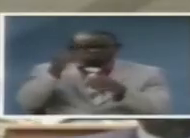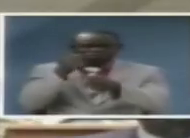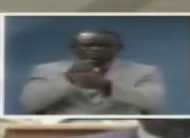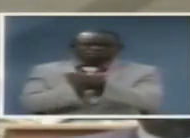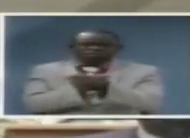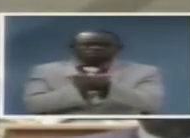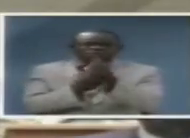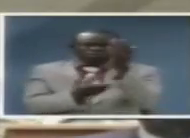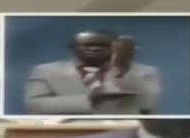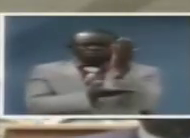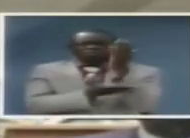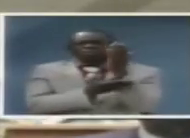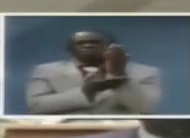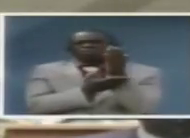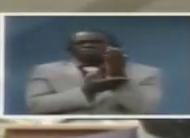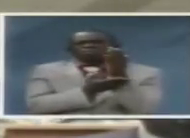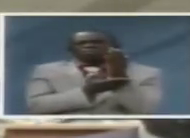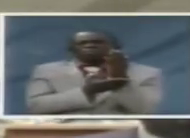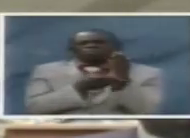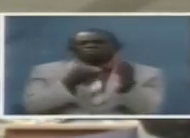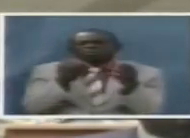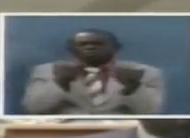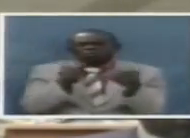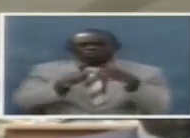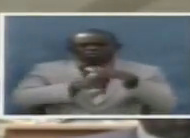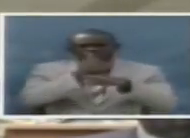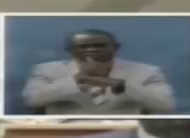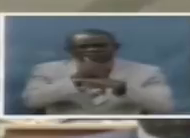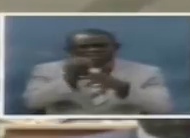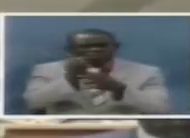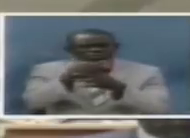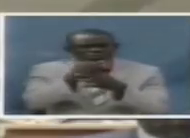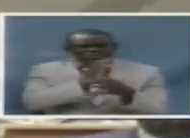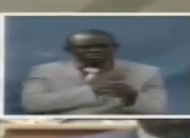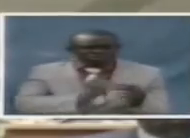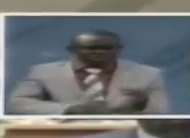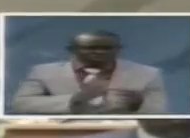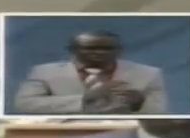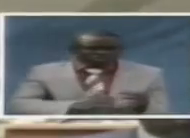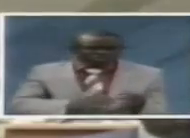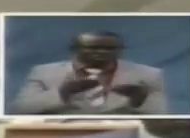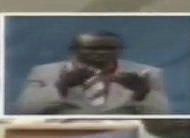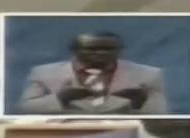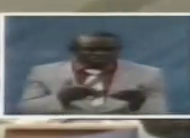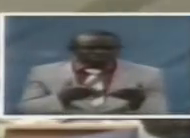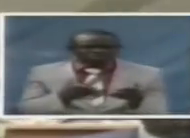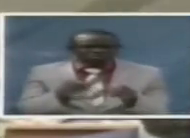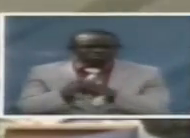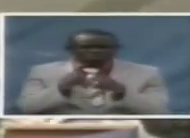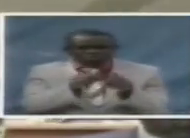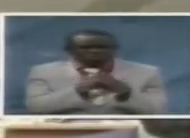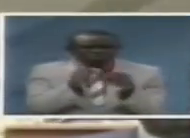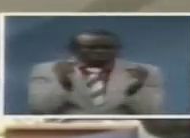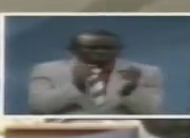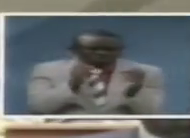chain, including establishing fish feed plants, hatcheries, and freezing